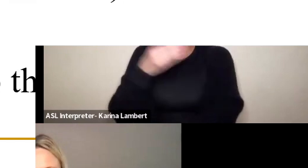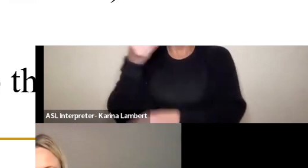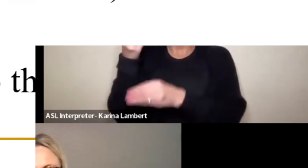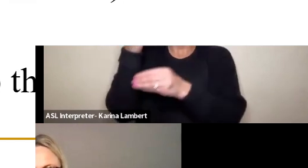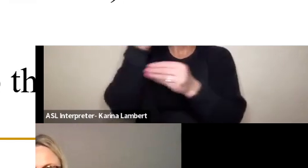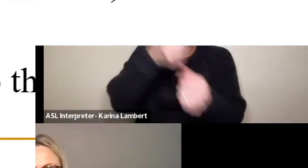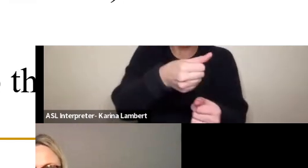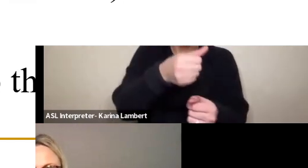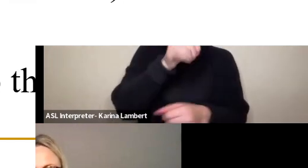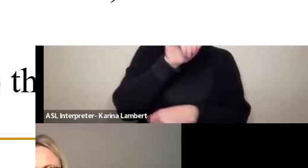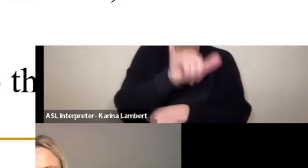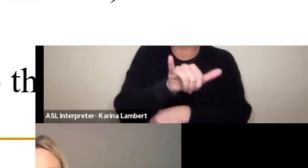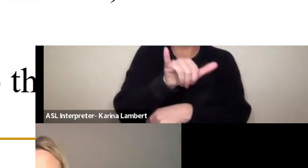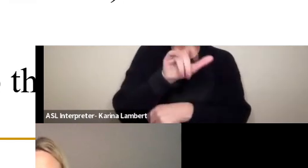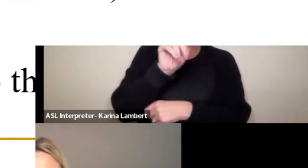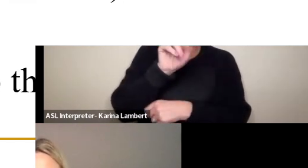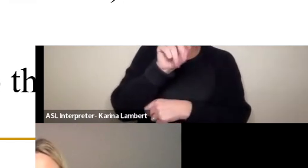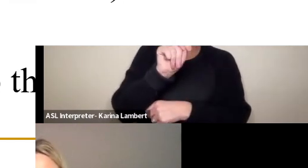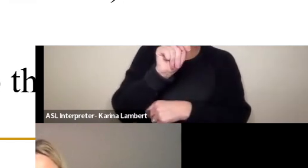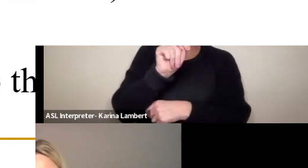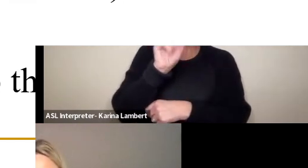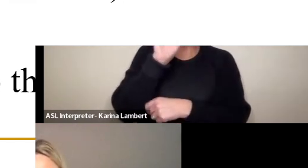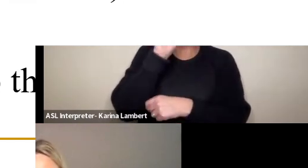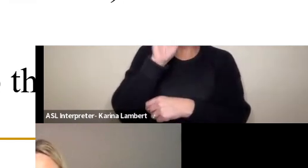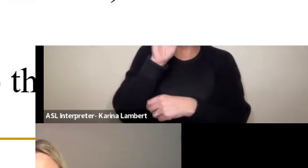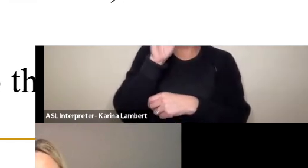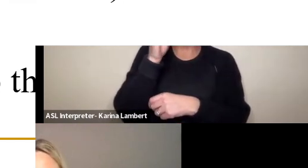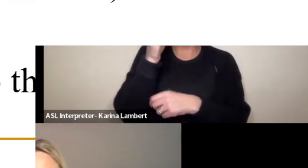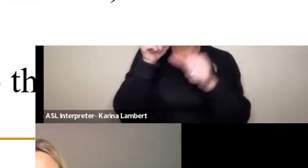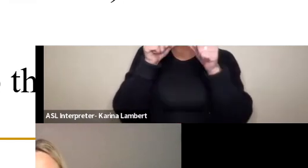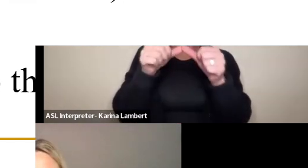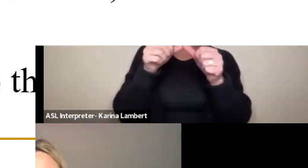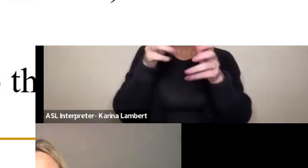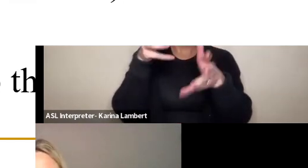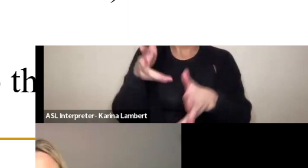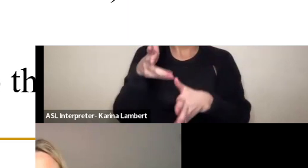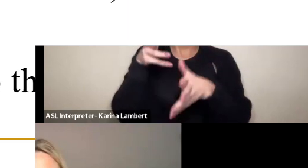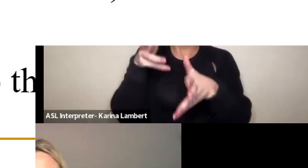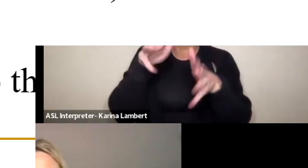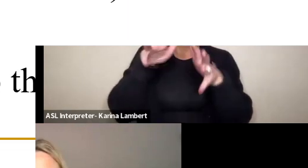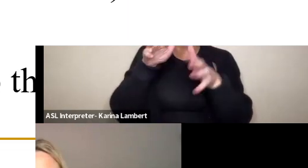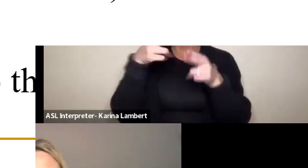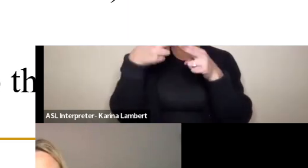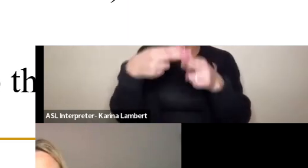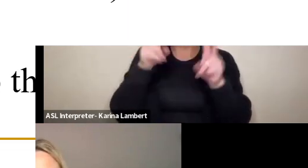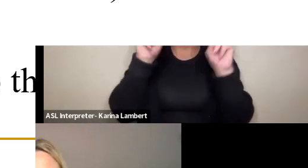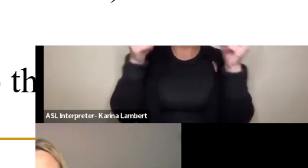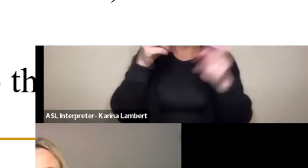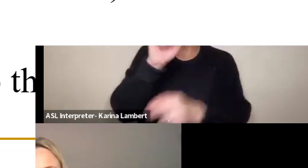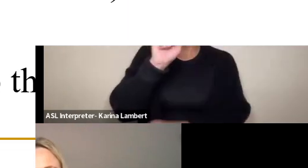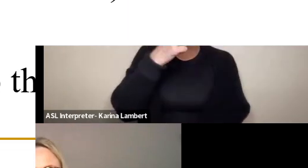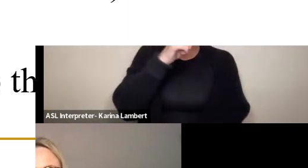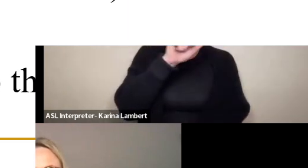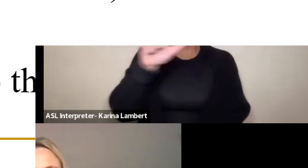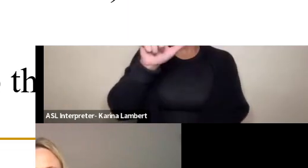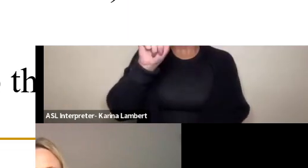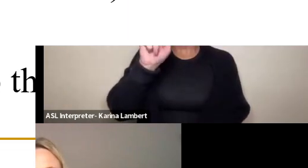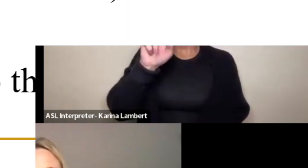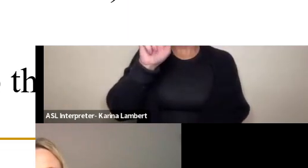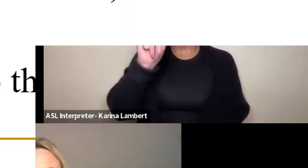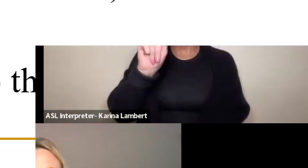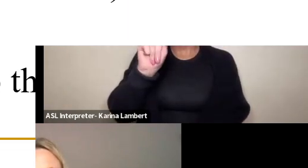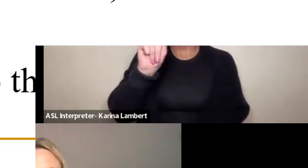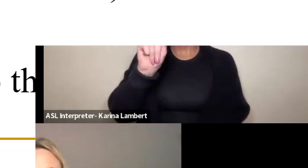trust, it's going to remain dormant, or it's going to remain a shell trust, or it's going to remain empty until that